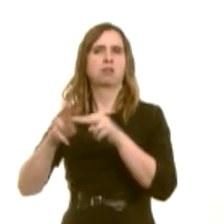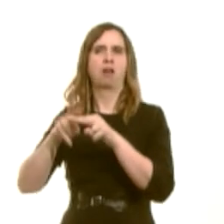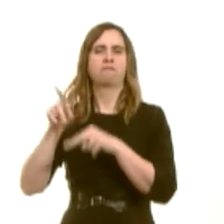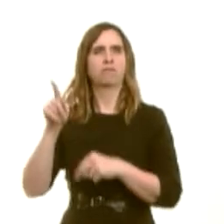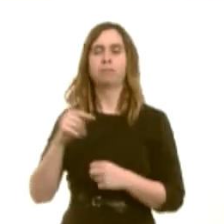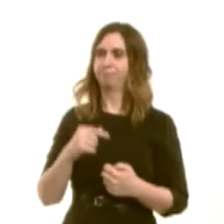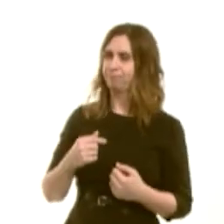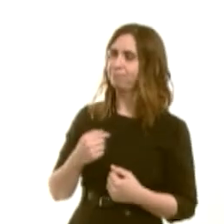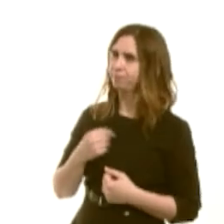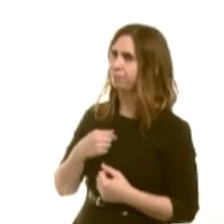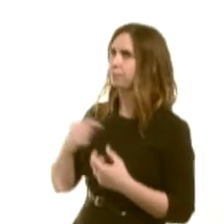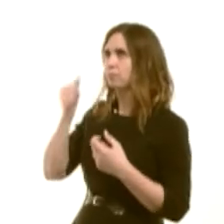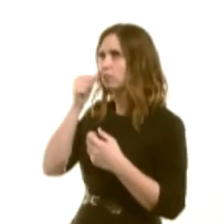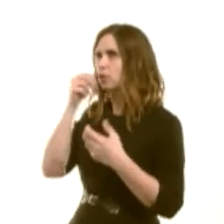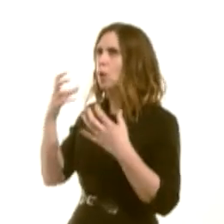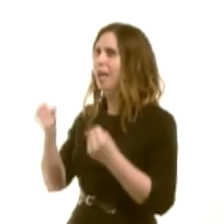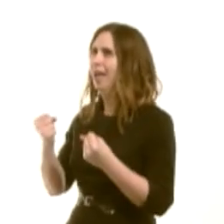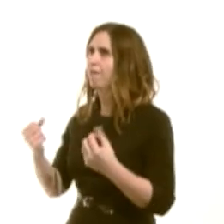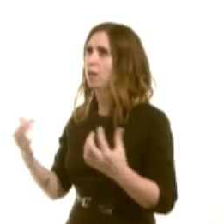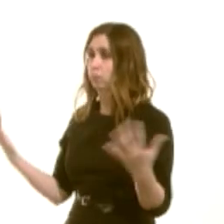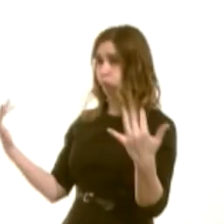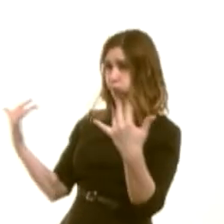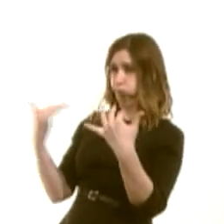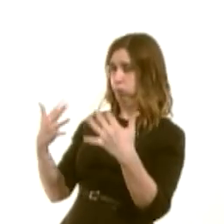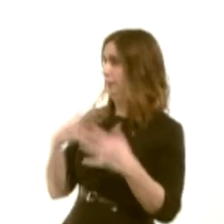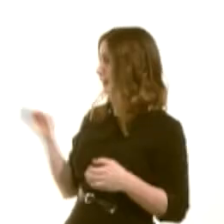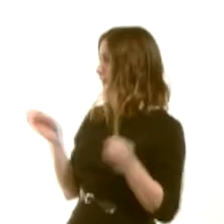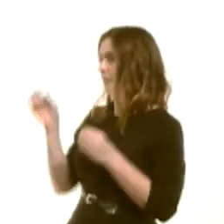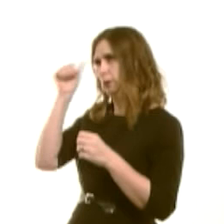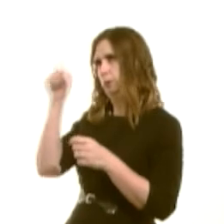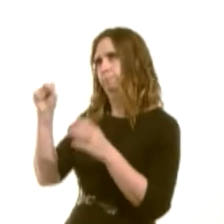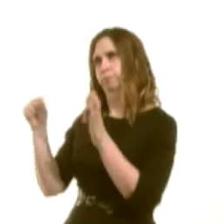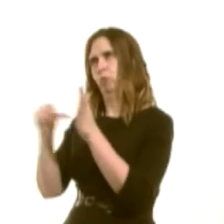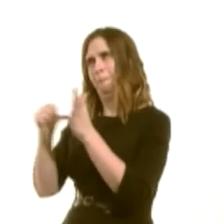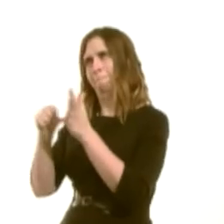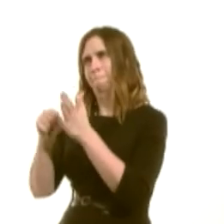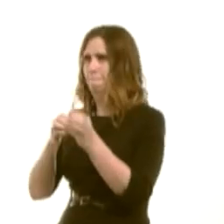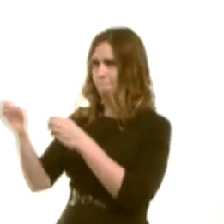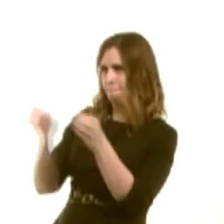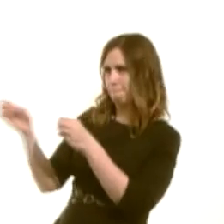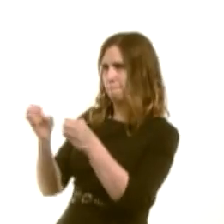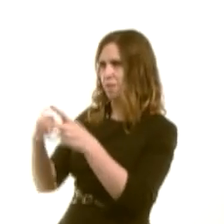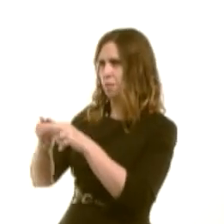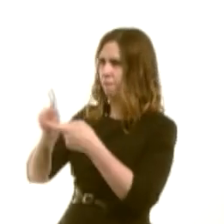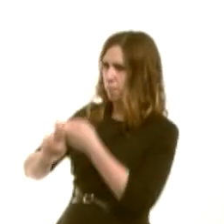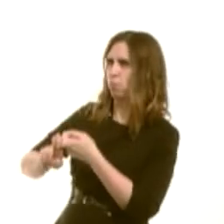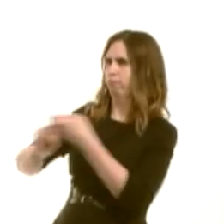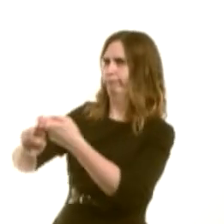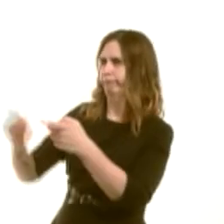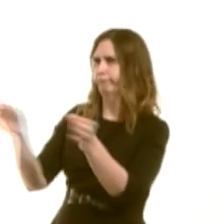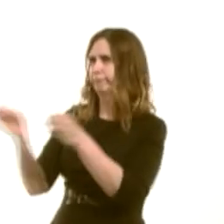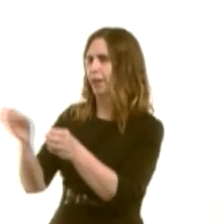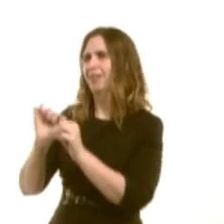patients safely during peaks in demand or problems with recruitment. It's the responsibility, of course, of local health boards and trusts to determine whether a locum needs to